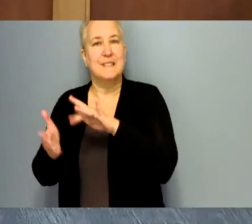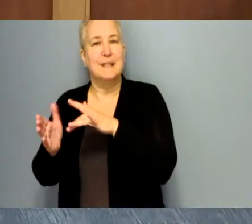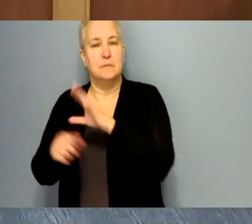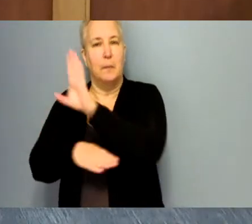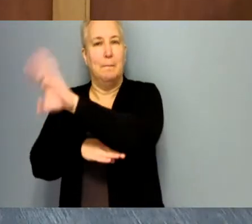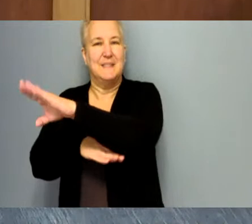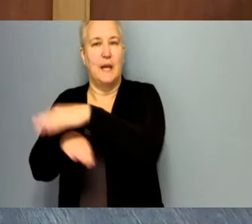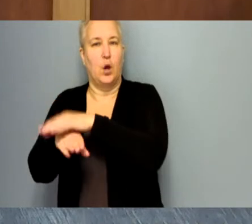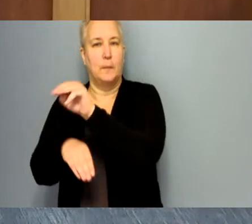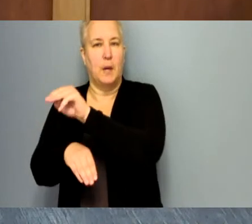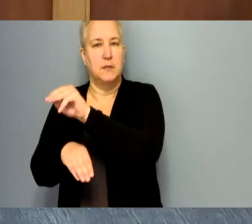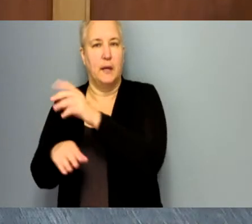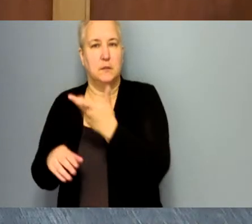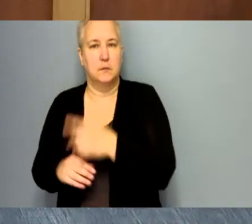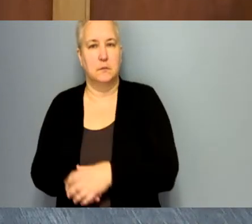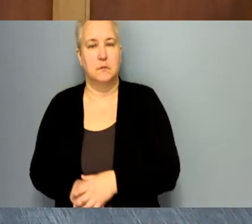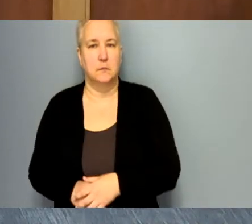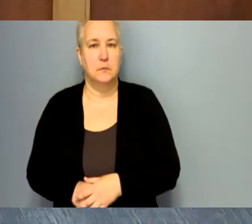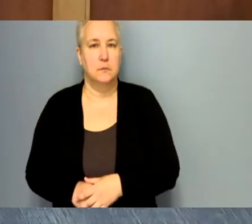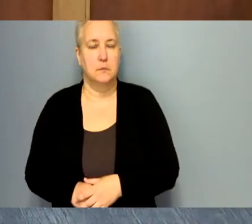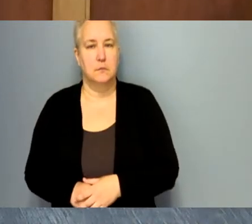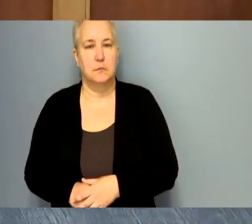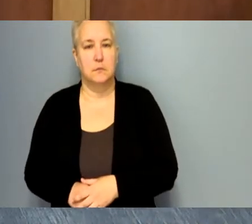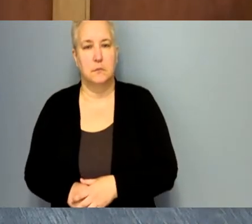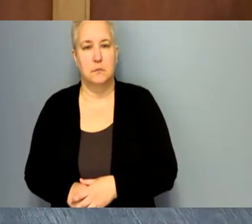you. So,